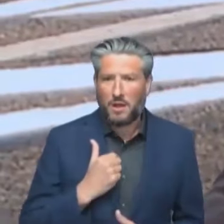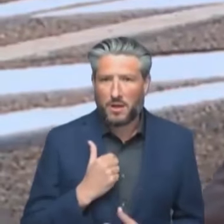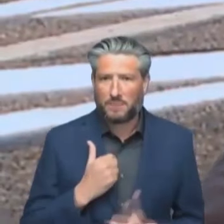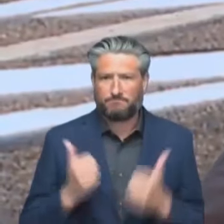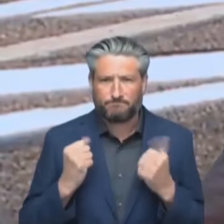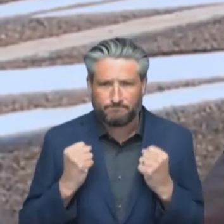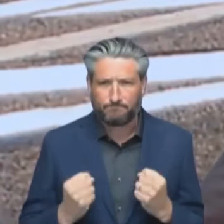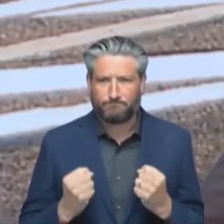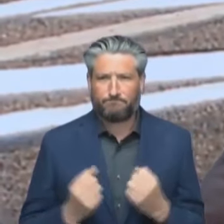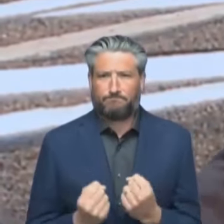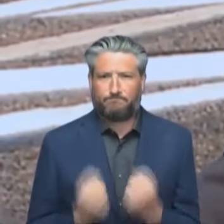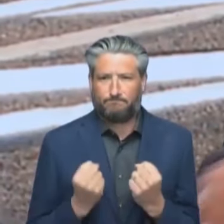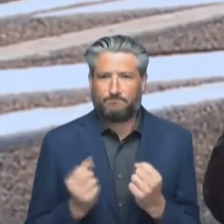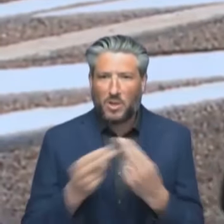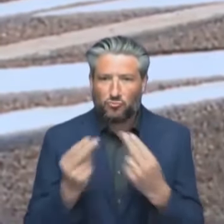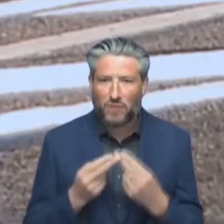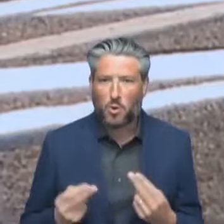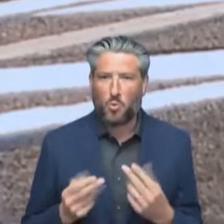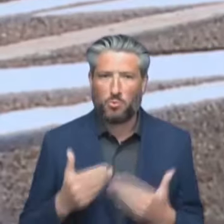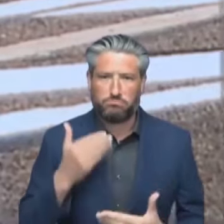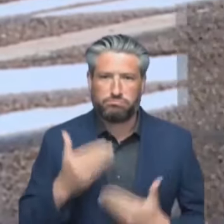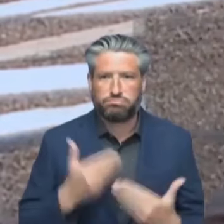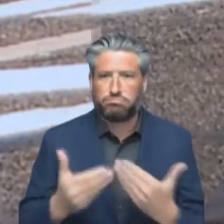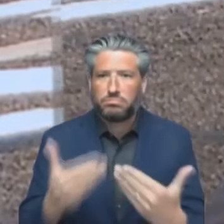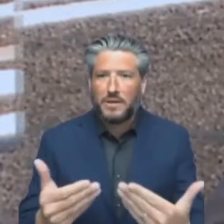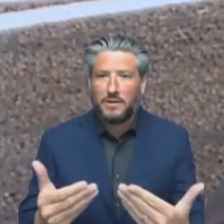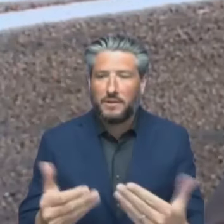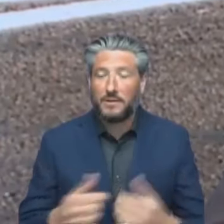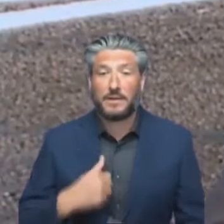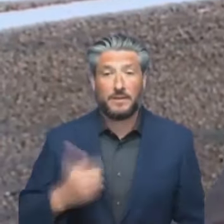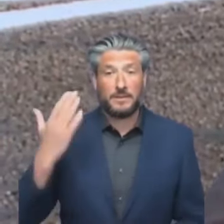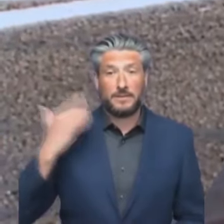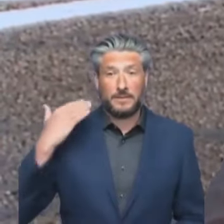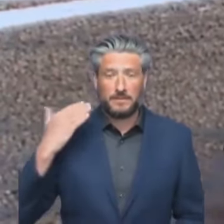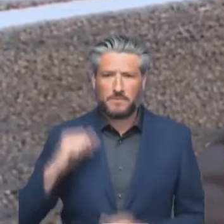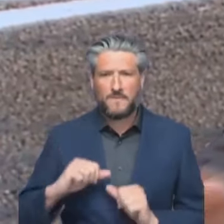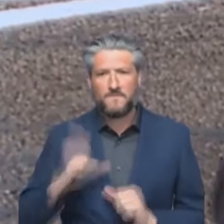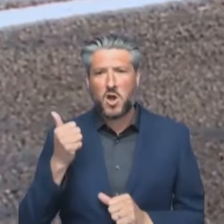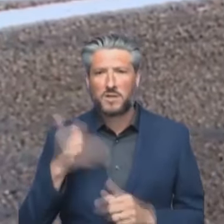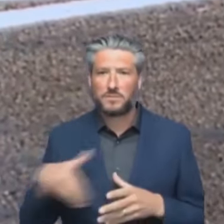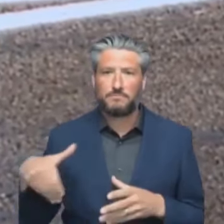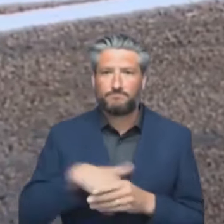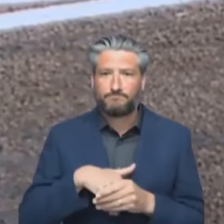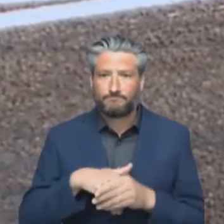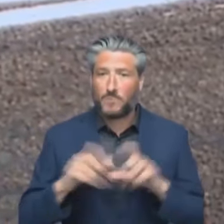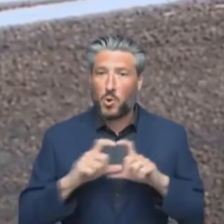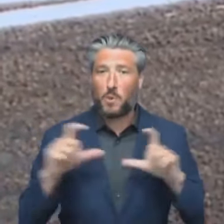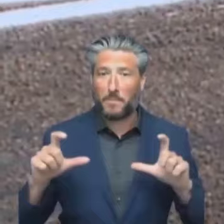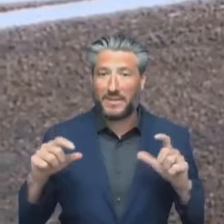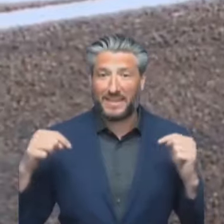I could never have imagined when I first joined the company that the group would begin to pull itself together in just 2 years'